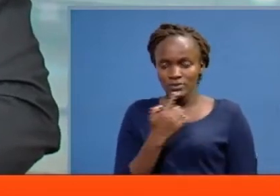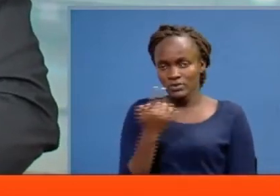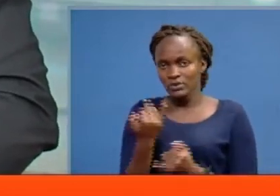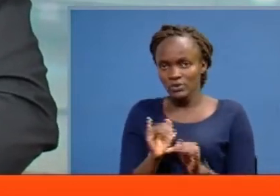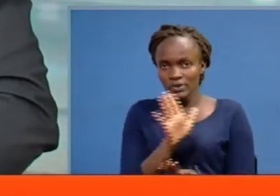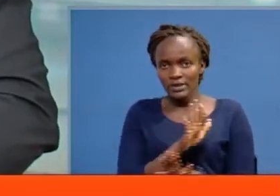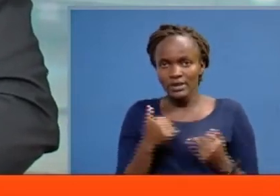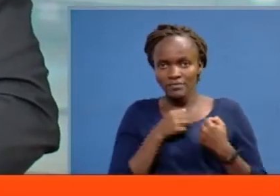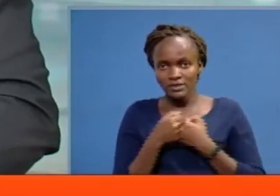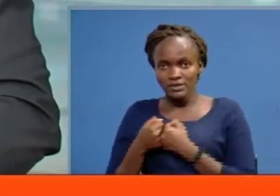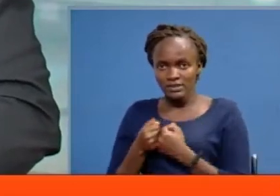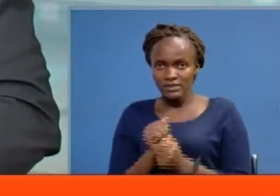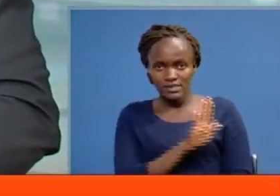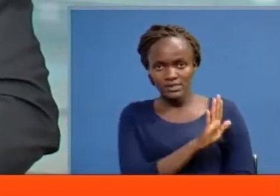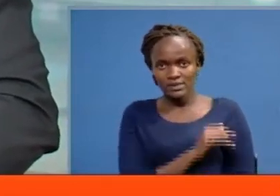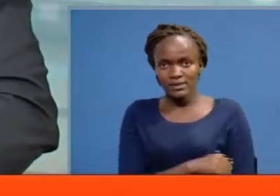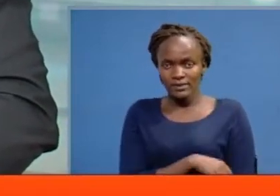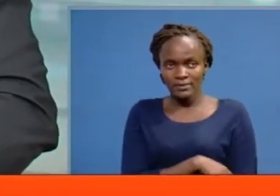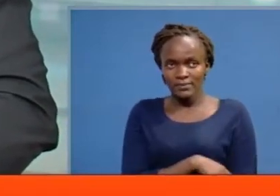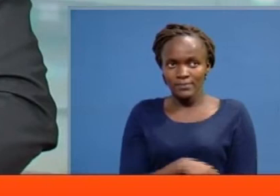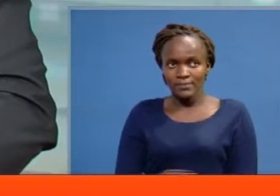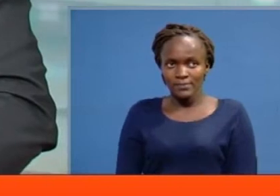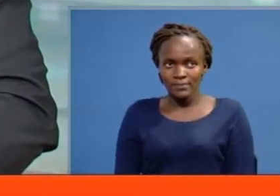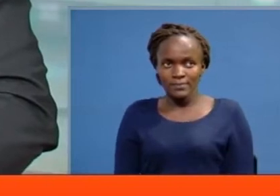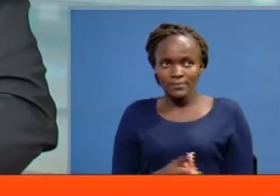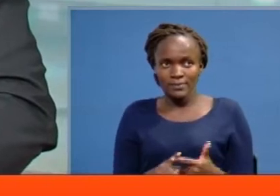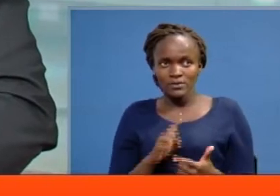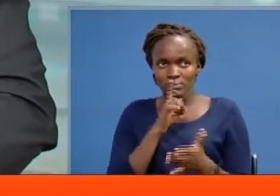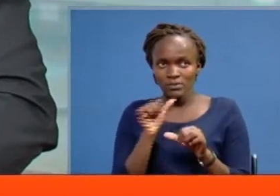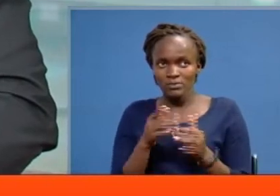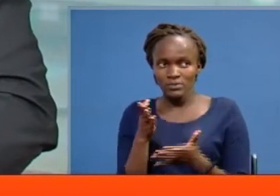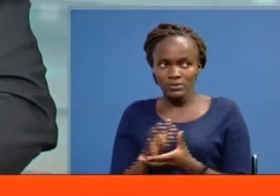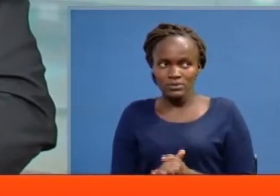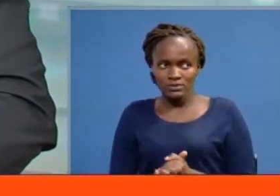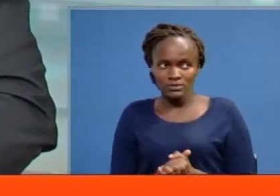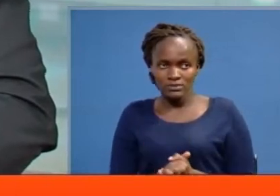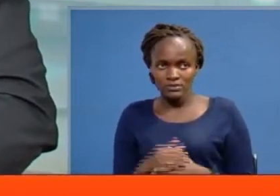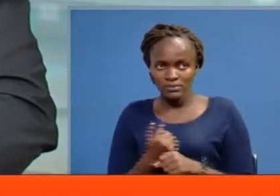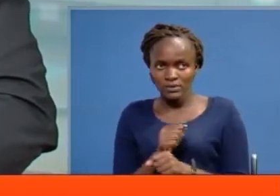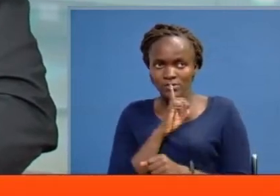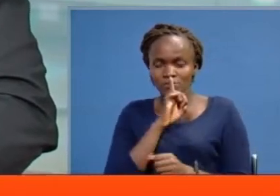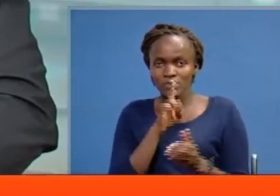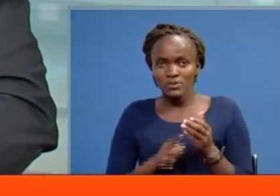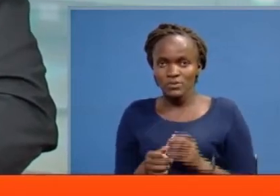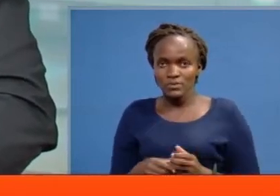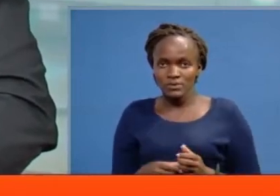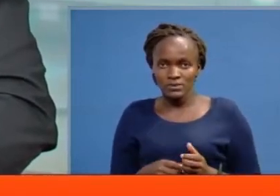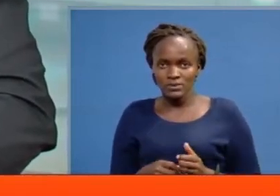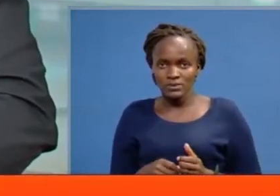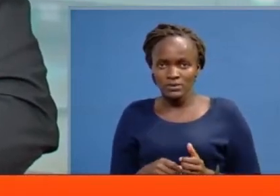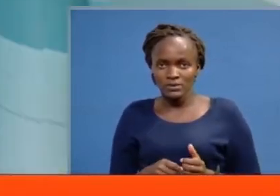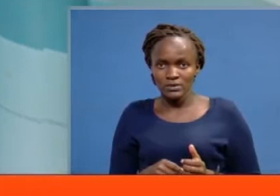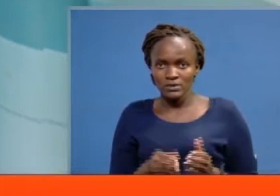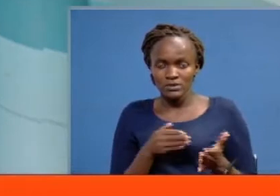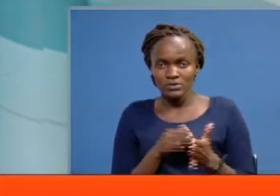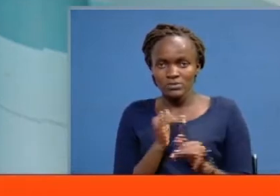challenges. And of course, I want you to address that and how one can make sure they don't get fired as soon